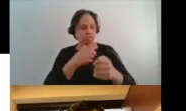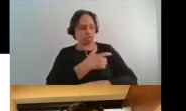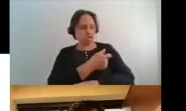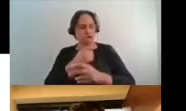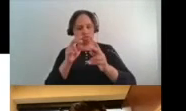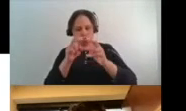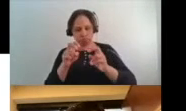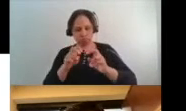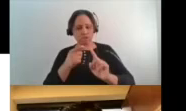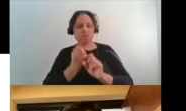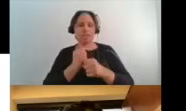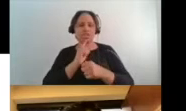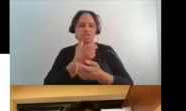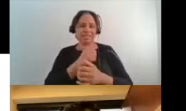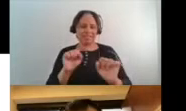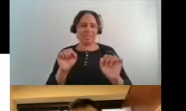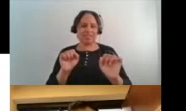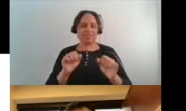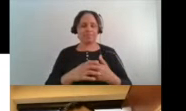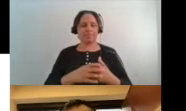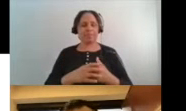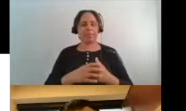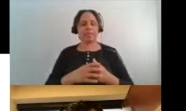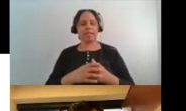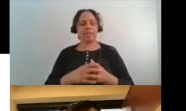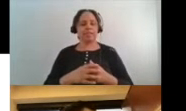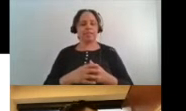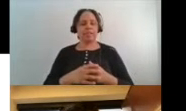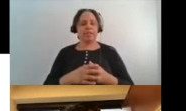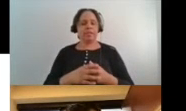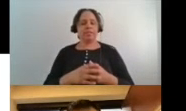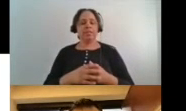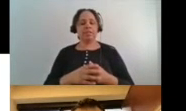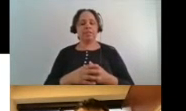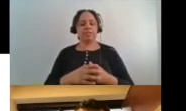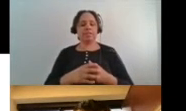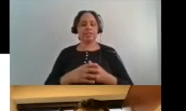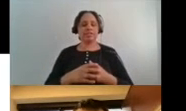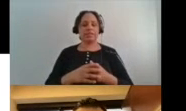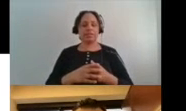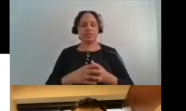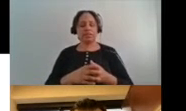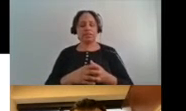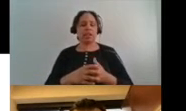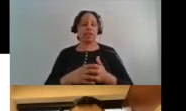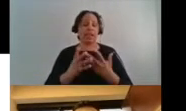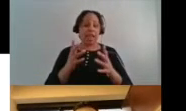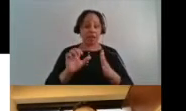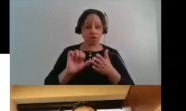donor need medications or change that or restrict activity? In the long term, no. You'll get some pain meds and some stool softeners after